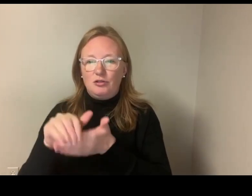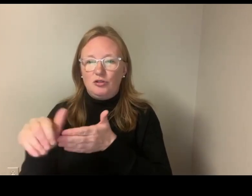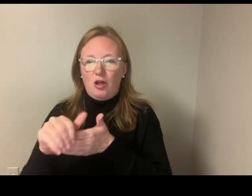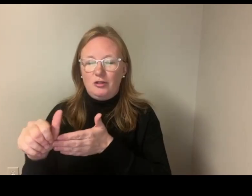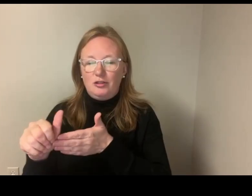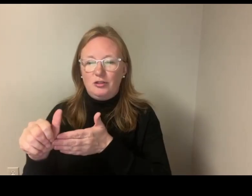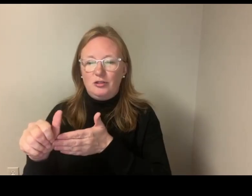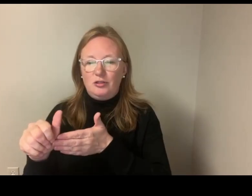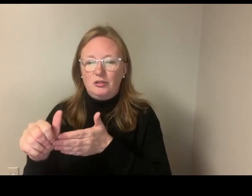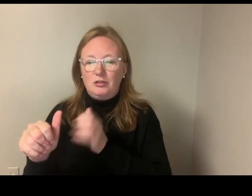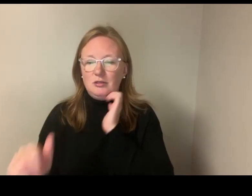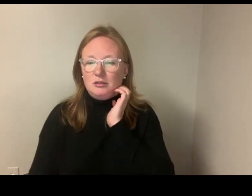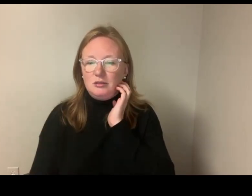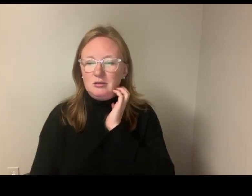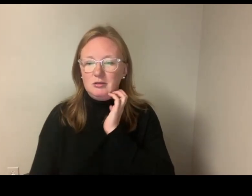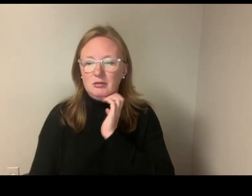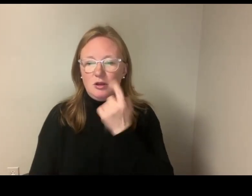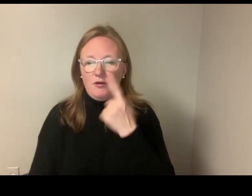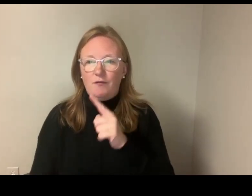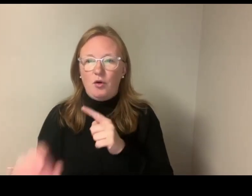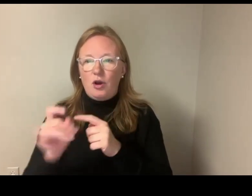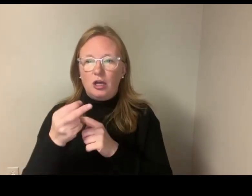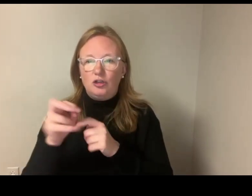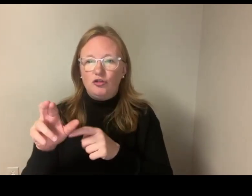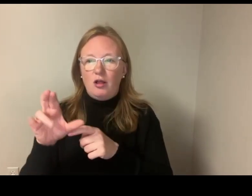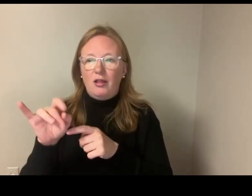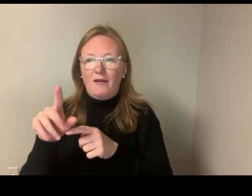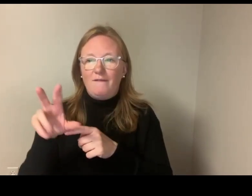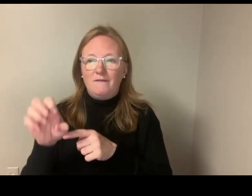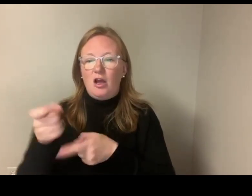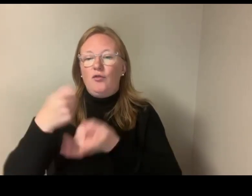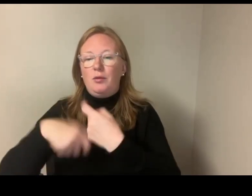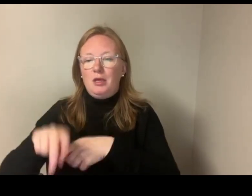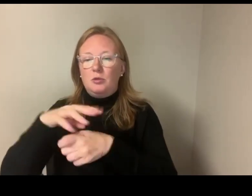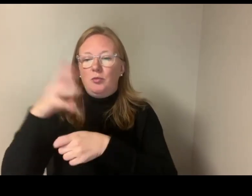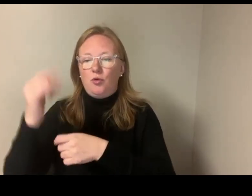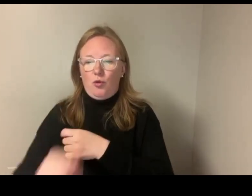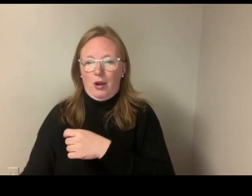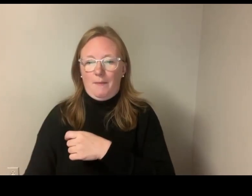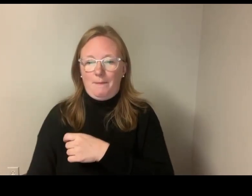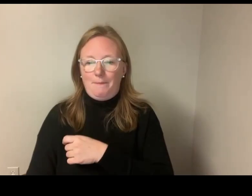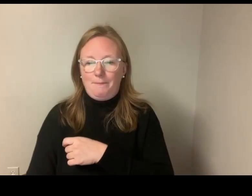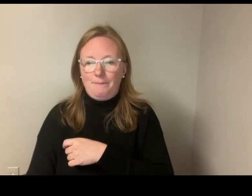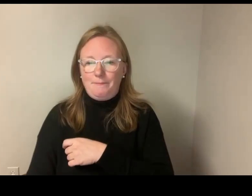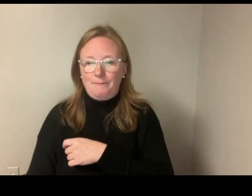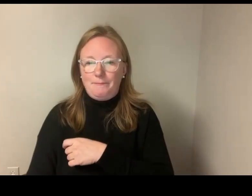$2,440,000 for the hydraulic valve replacement program.